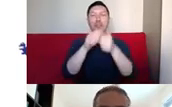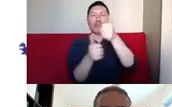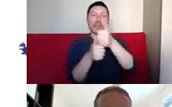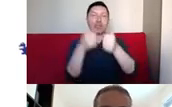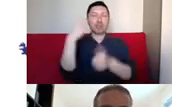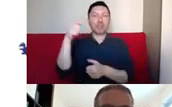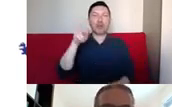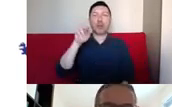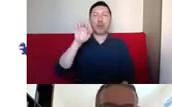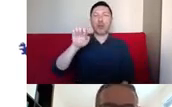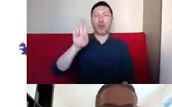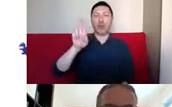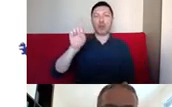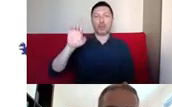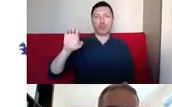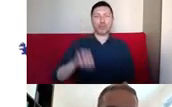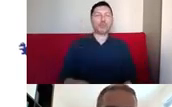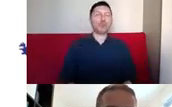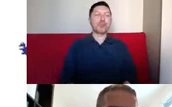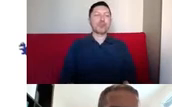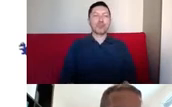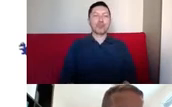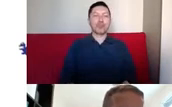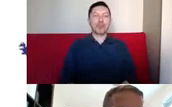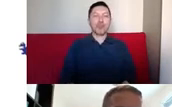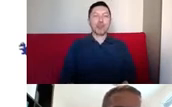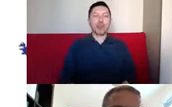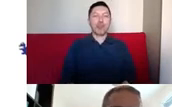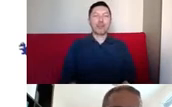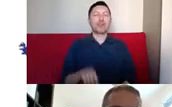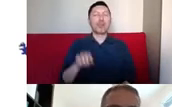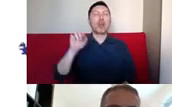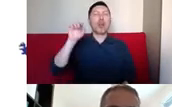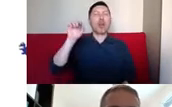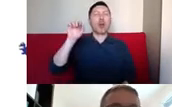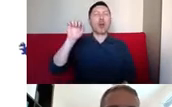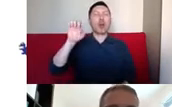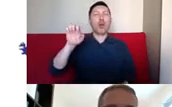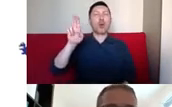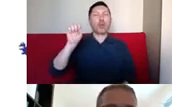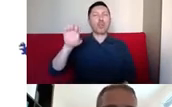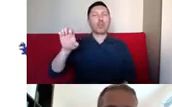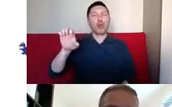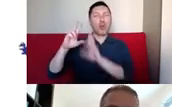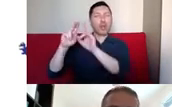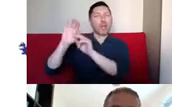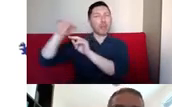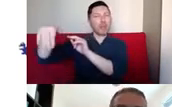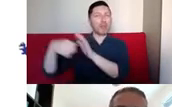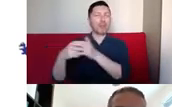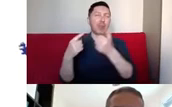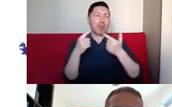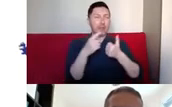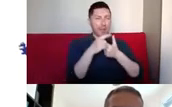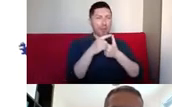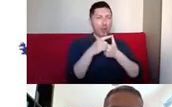European Union of Supported Employment is later. First of all, let me start with sincere congratulations to what